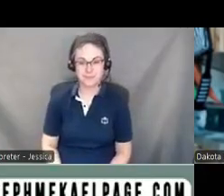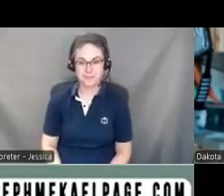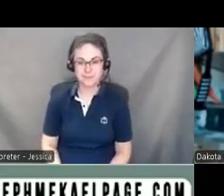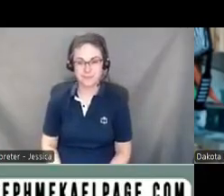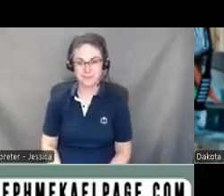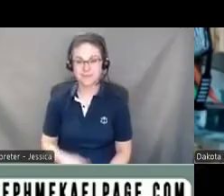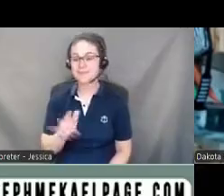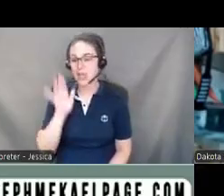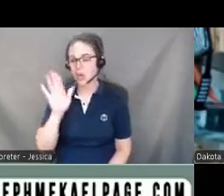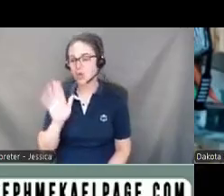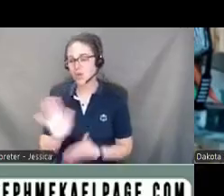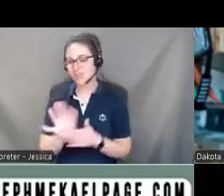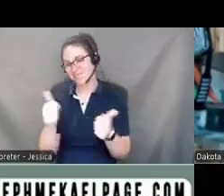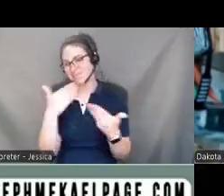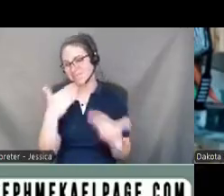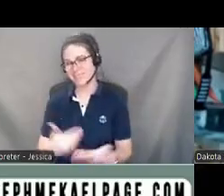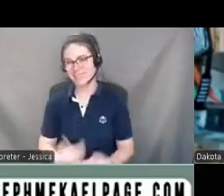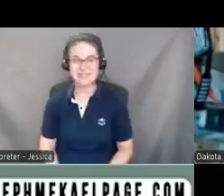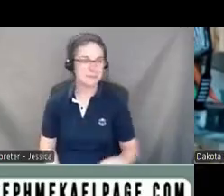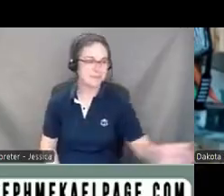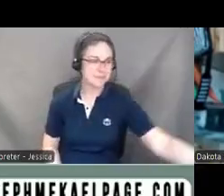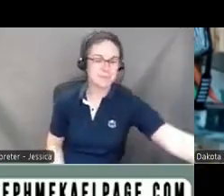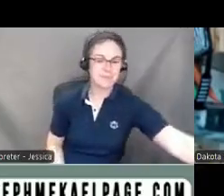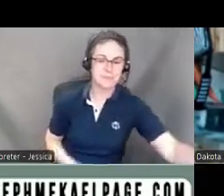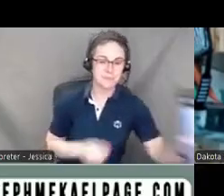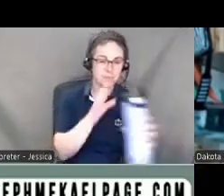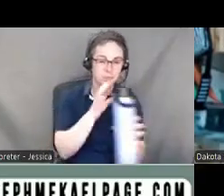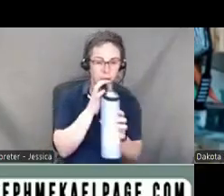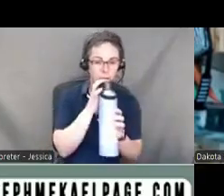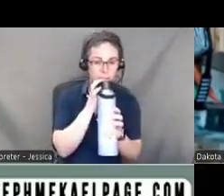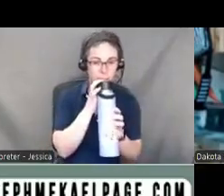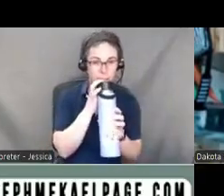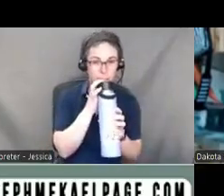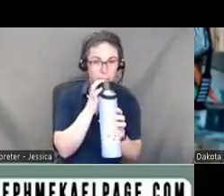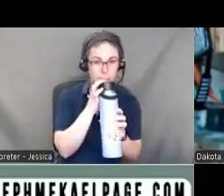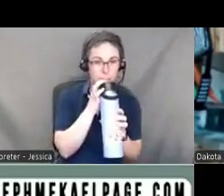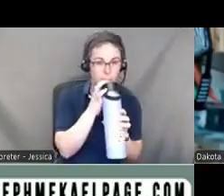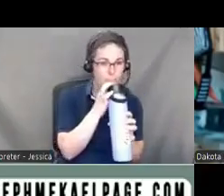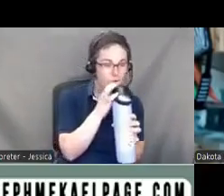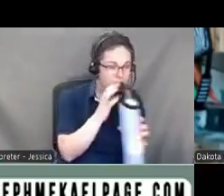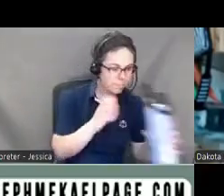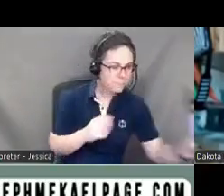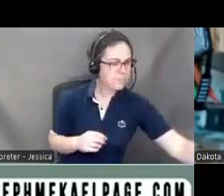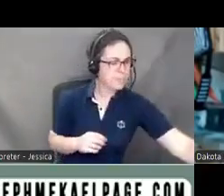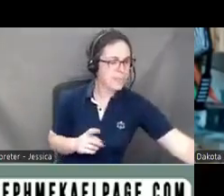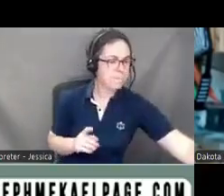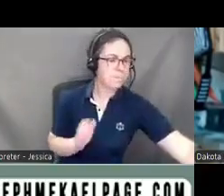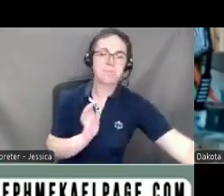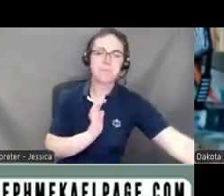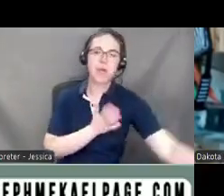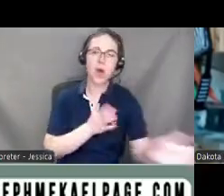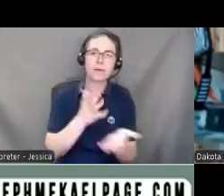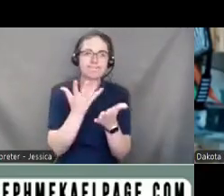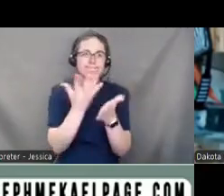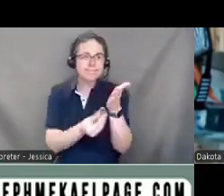Oh, I'm glad you liked the video. Thank you so much, Joseph. Where are our gaps in knowledge? What do we need to know more about? I